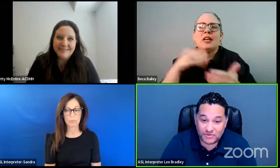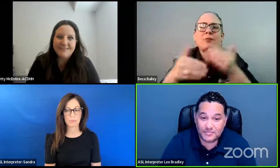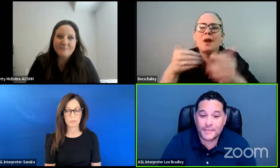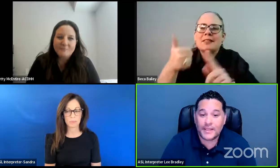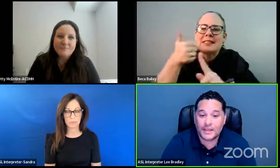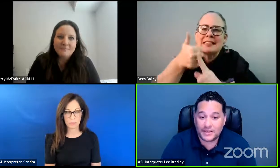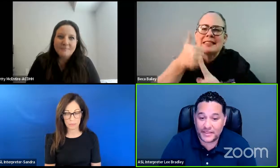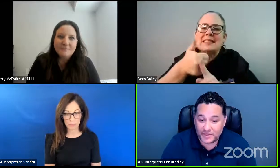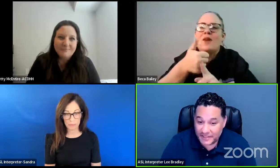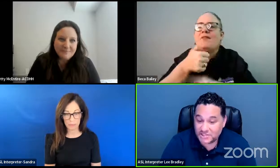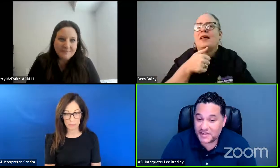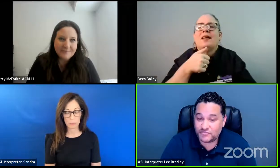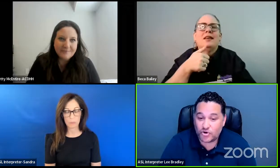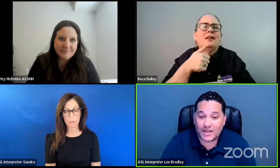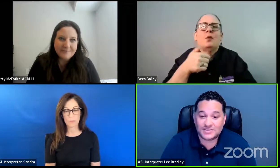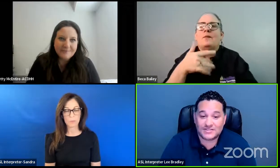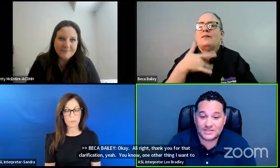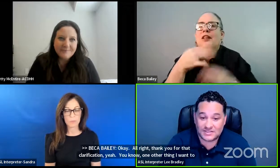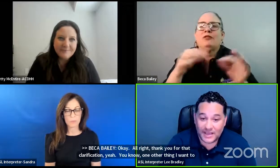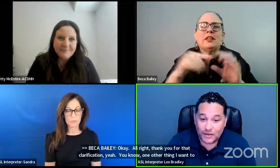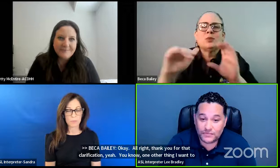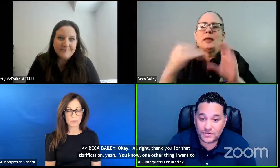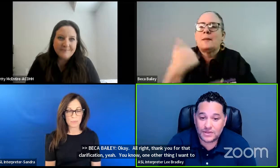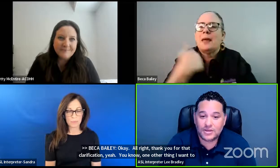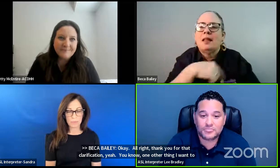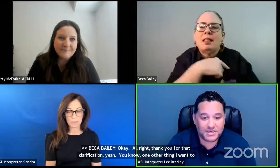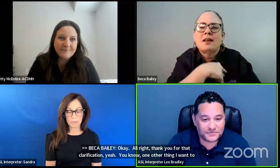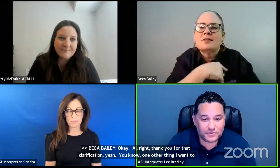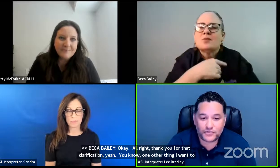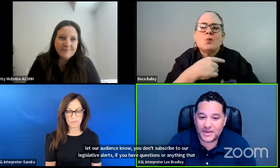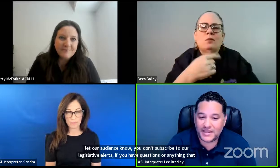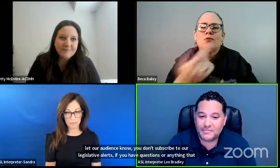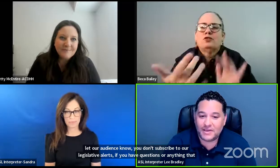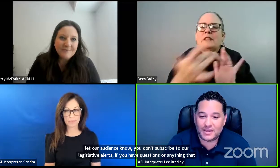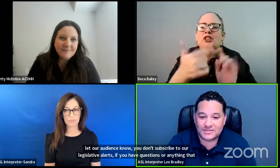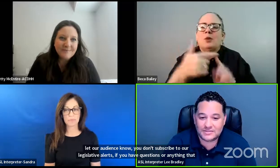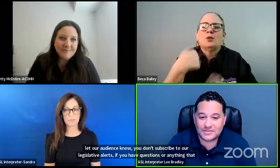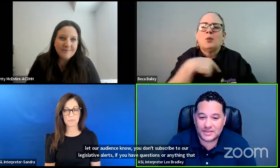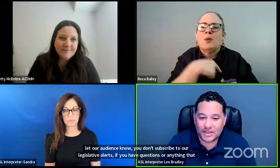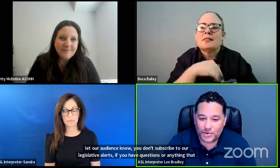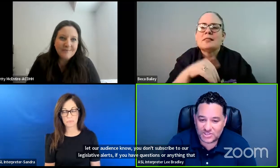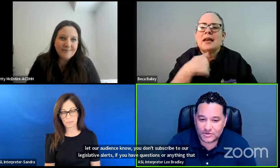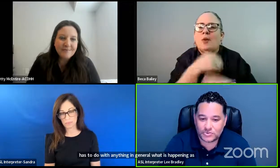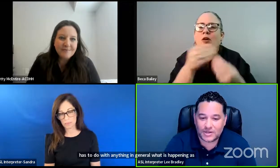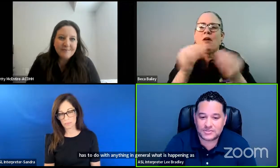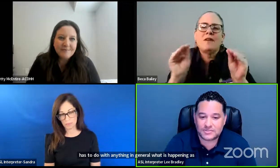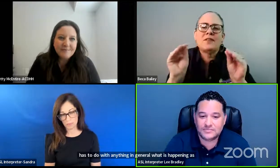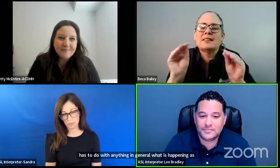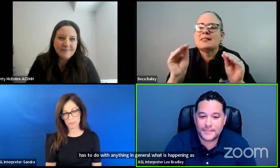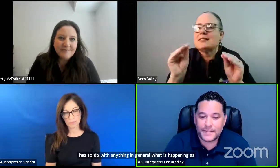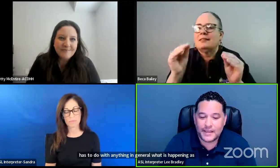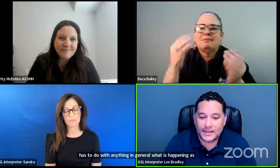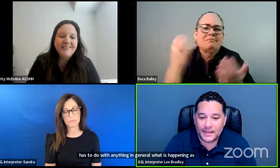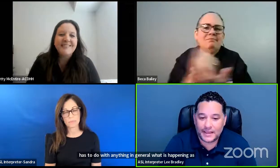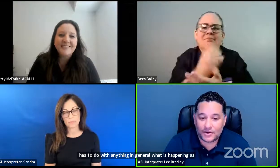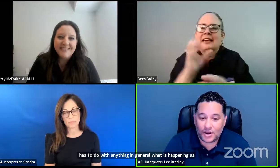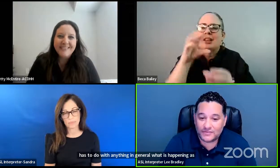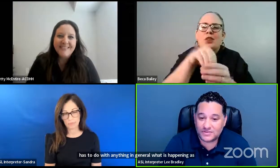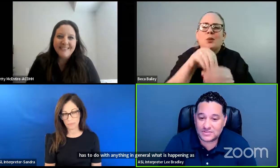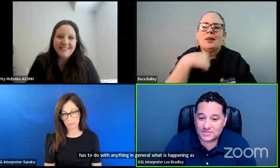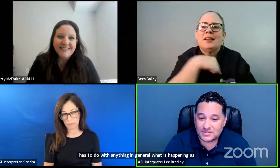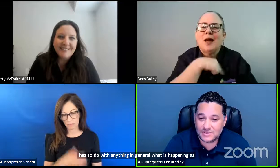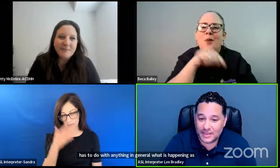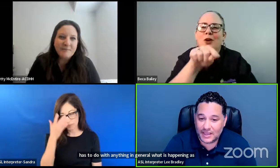terms, even the legislative process itself, please feel free to email us and reach out to us and